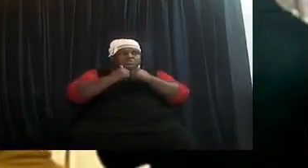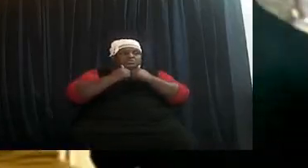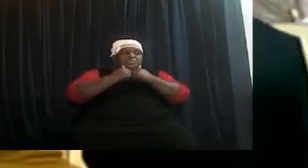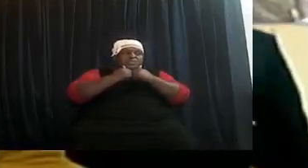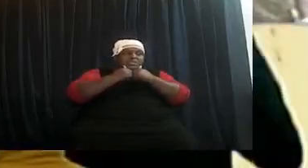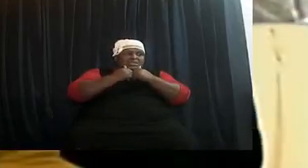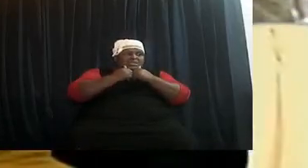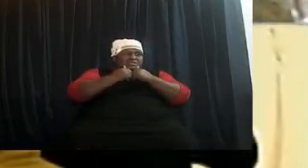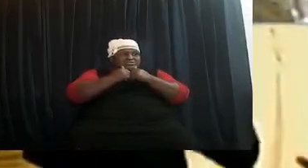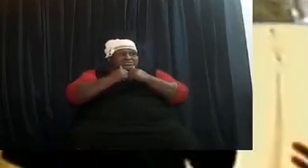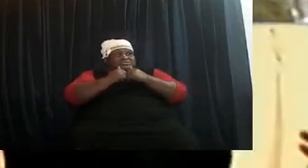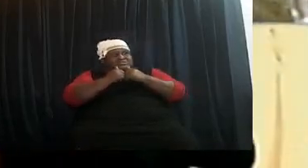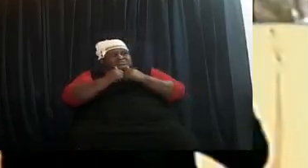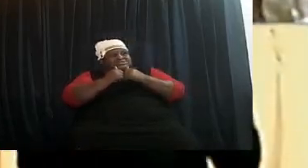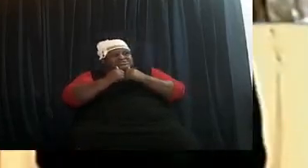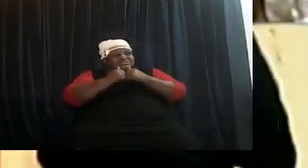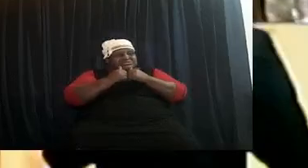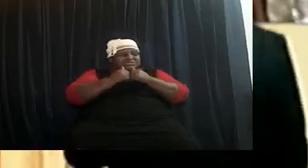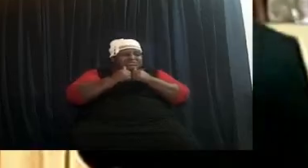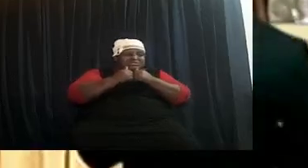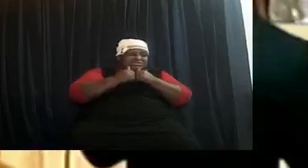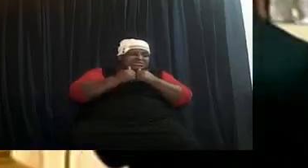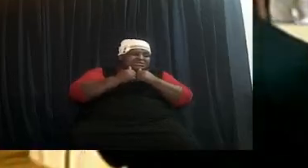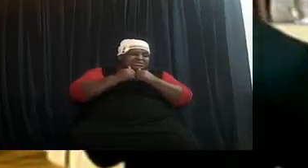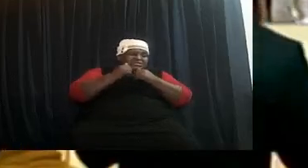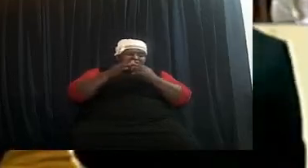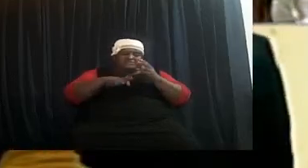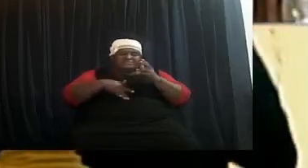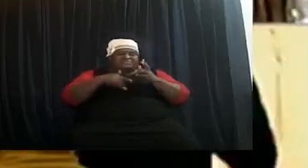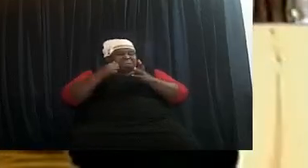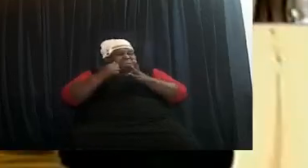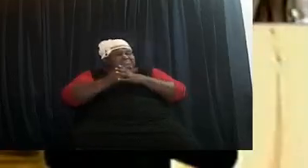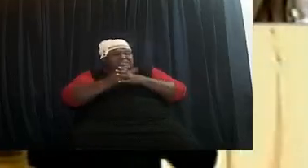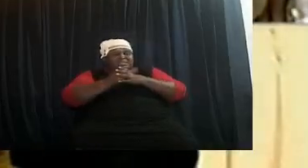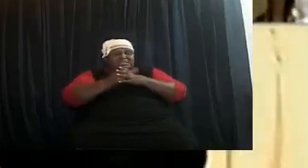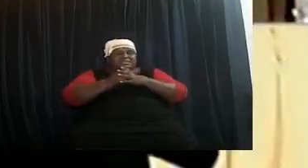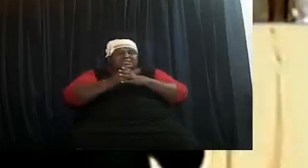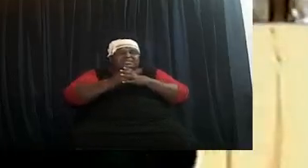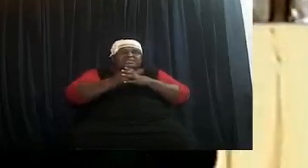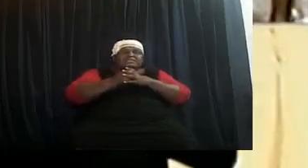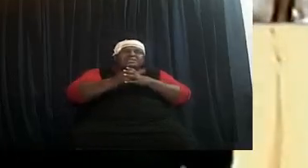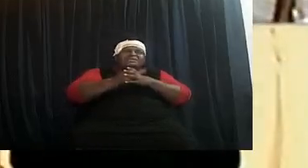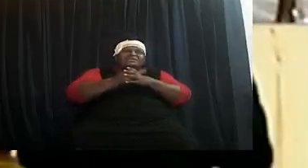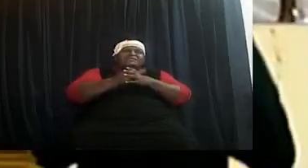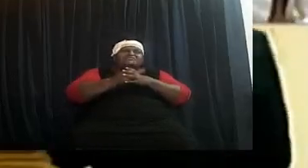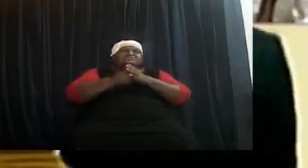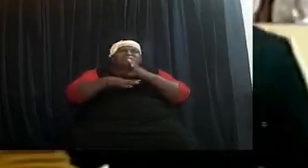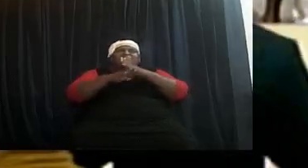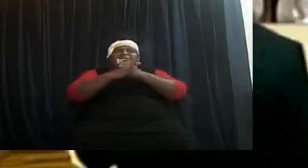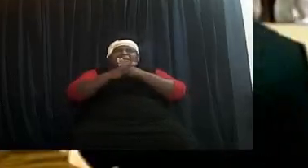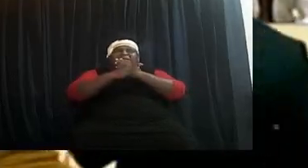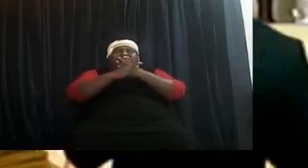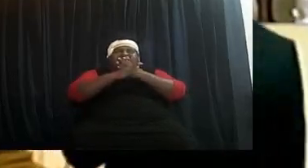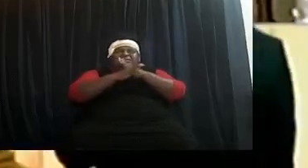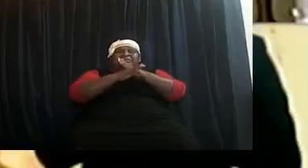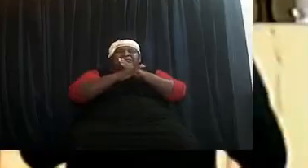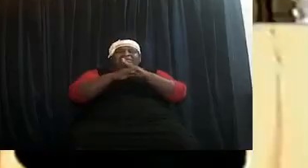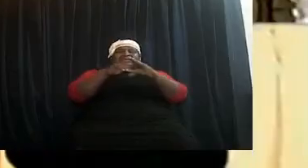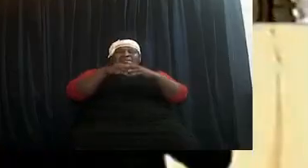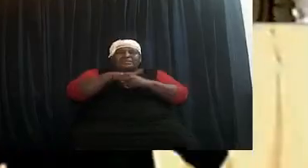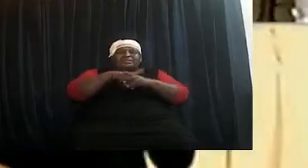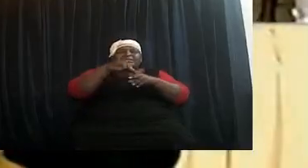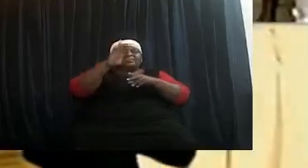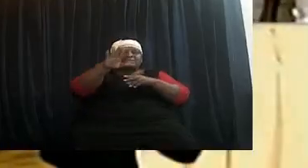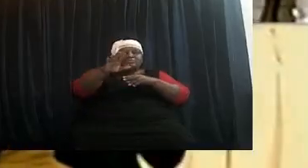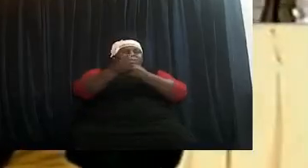but you feel that there is some lacking, some gaps in your love for